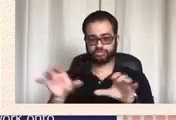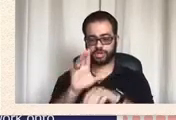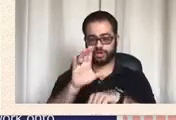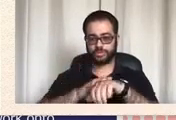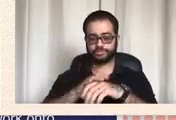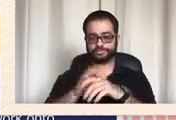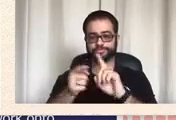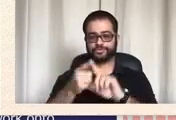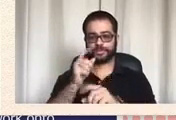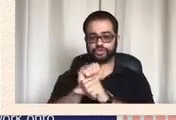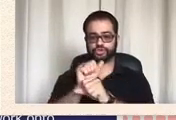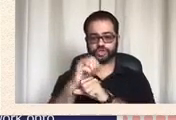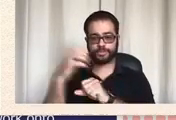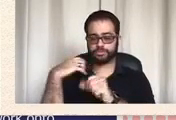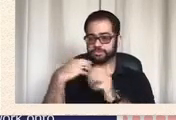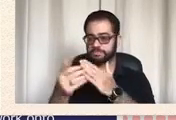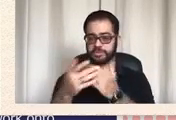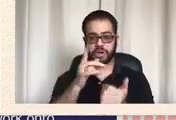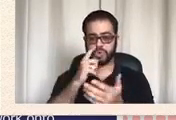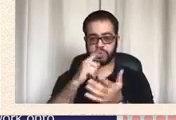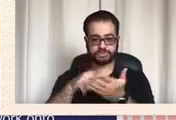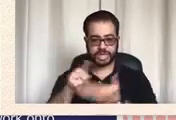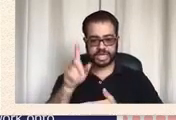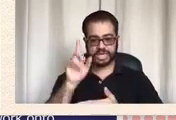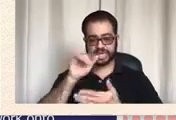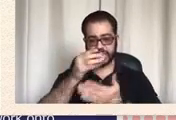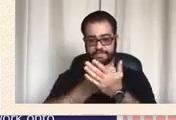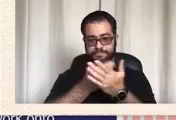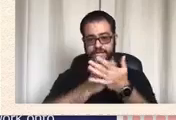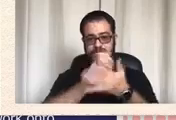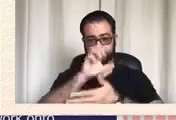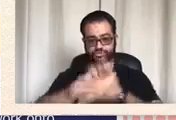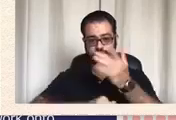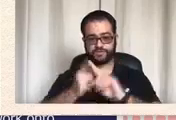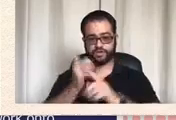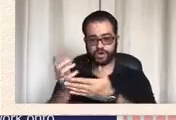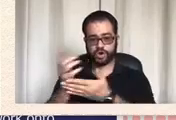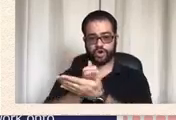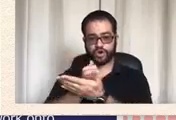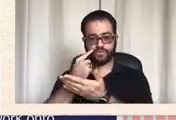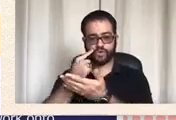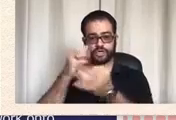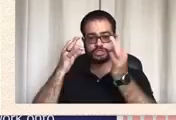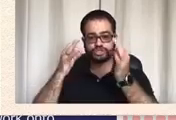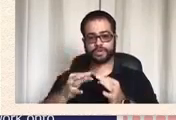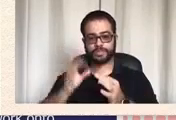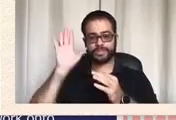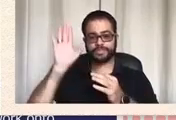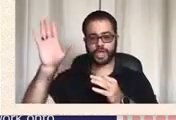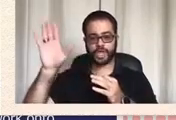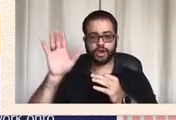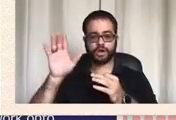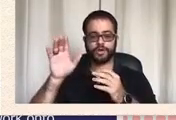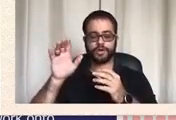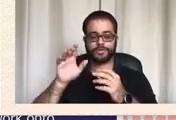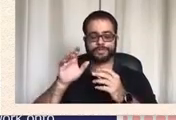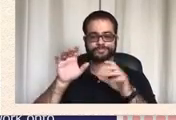coach, is subtracted from the earned income when determining the beneficiary's substantial gainful activity.